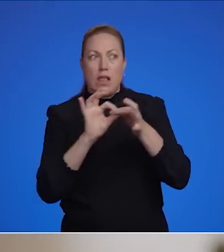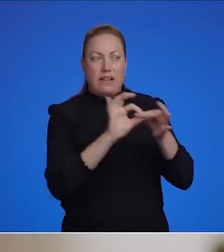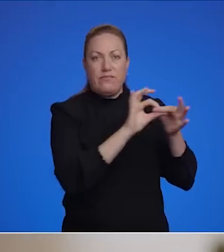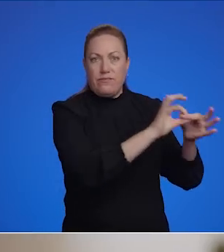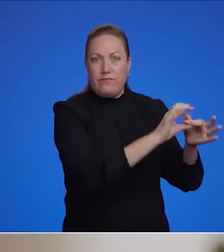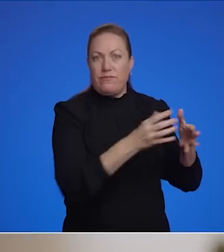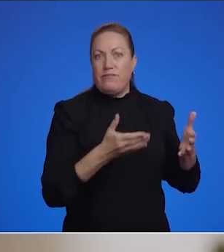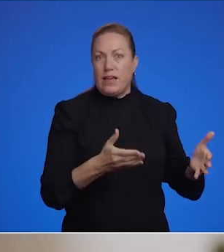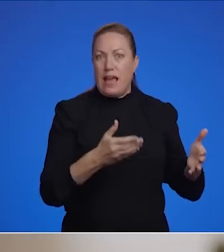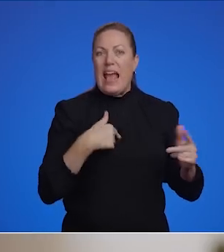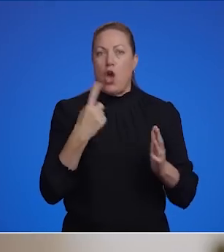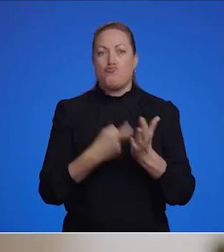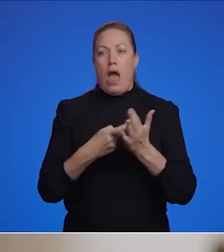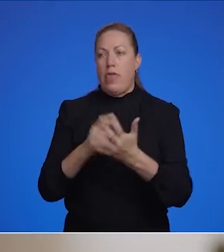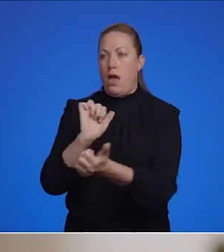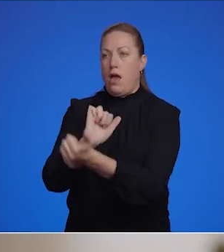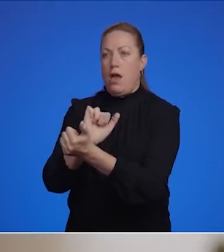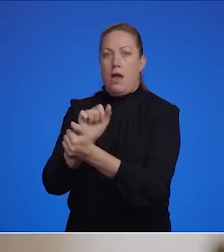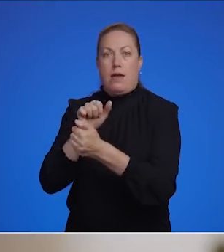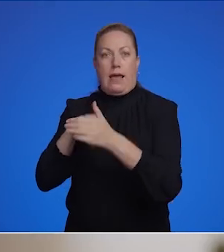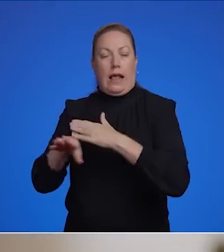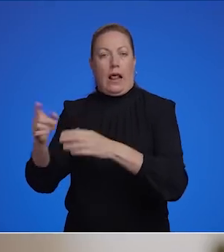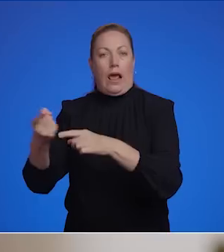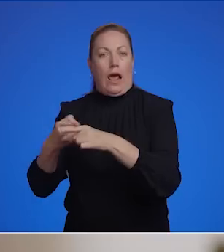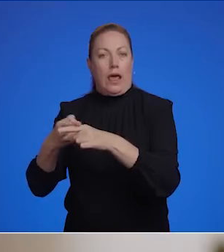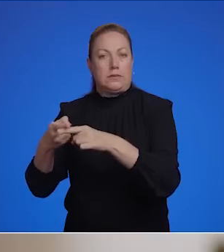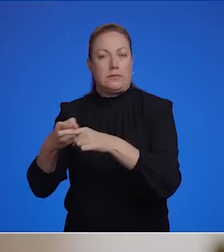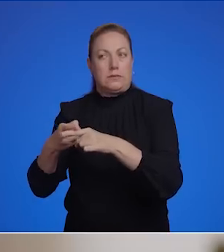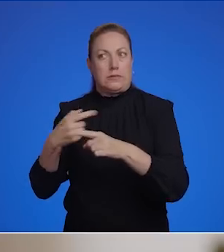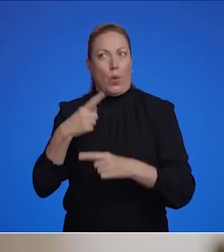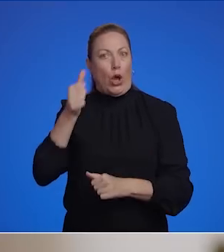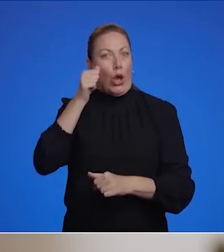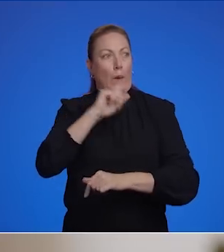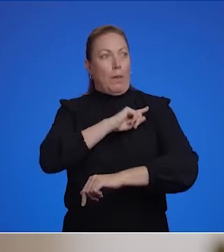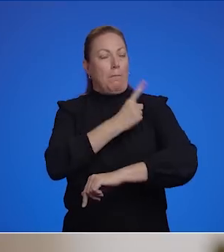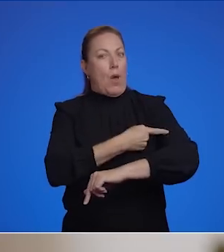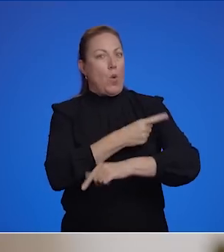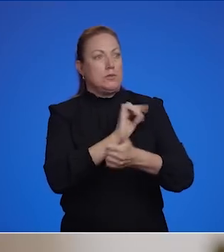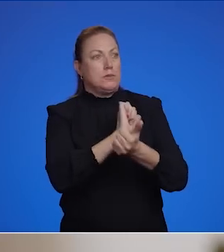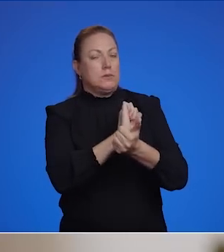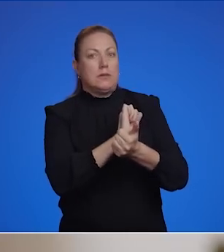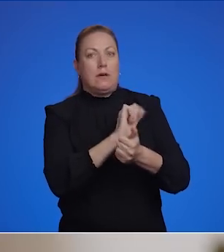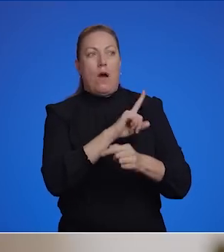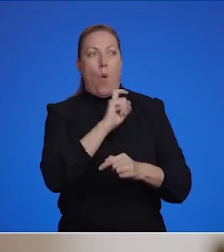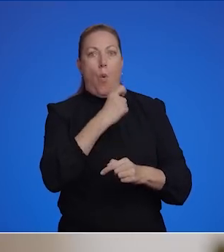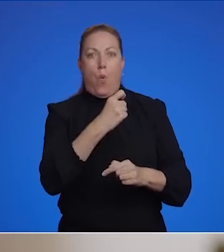his British captors. So he fully expected his Polish guards to torture